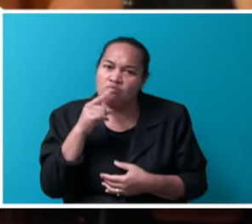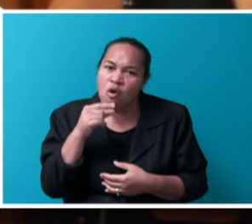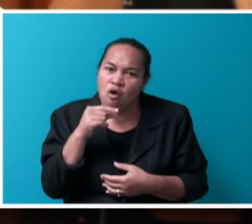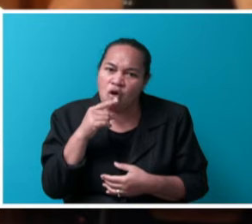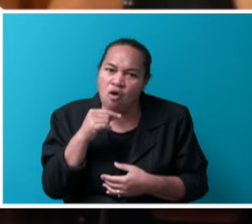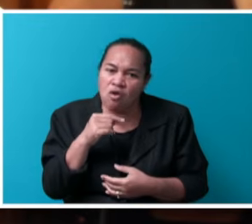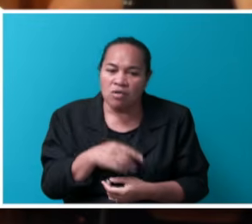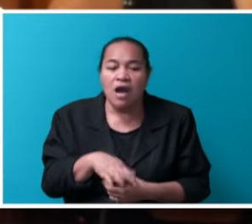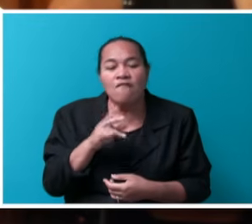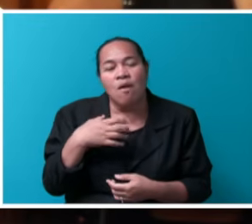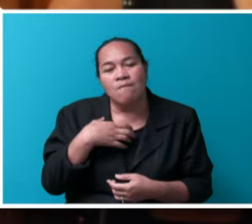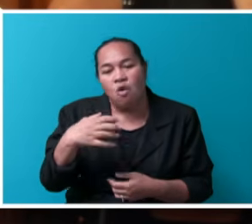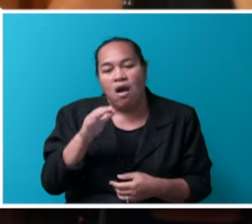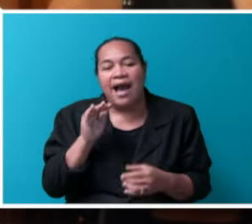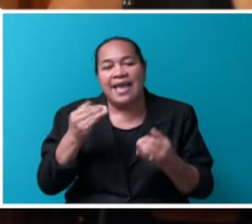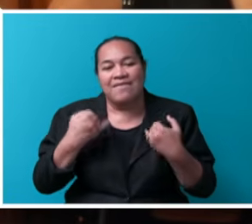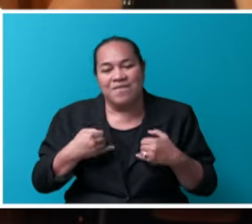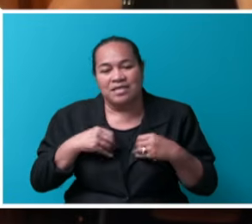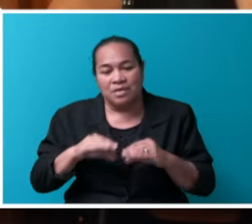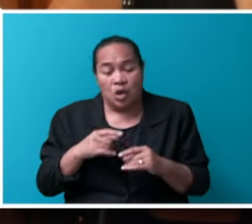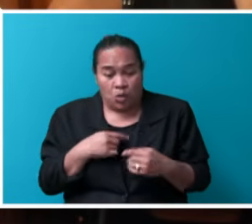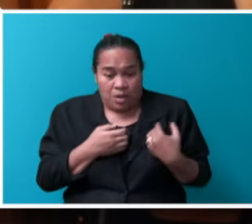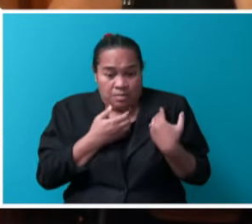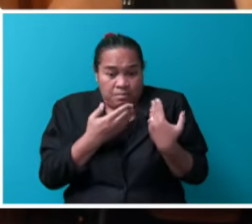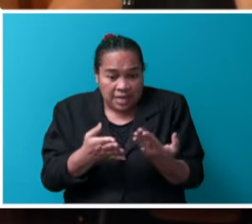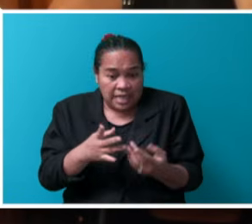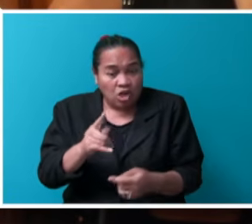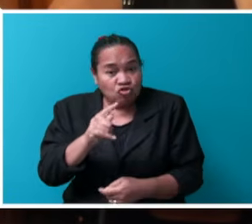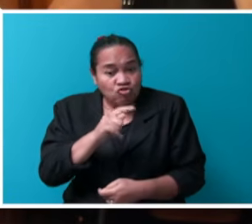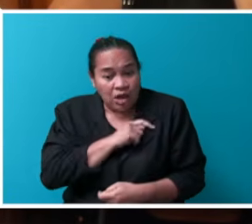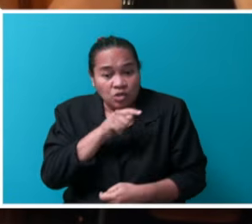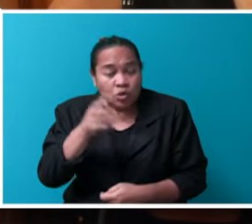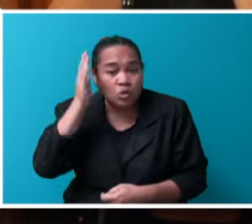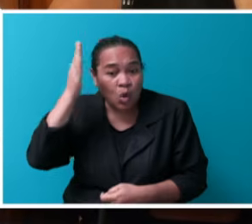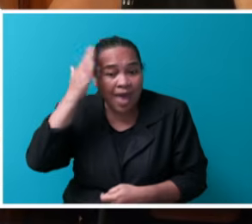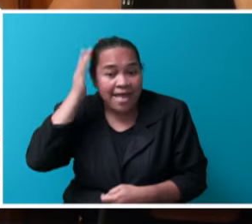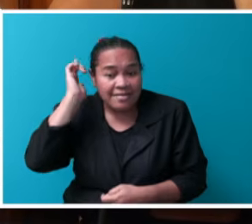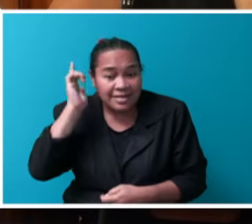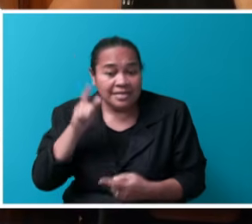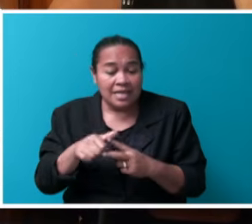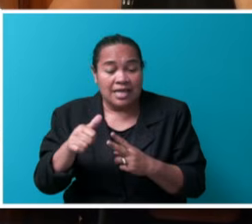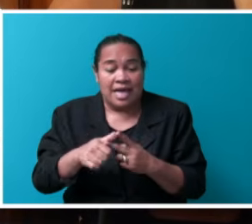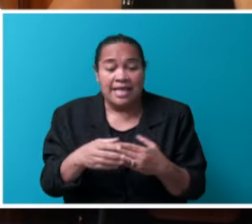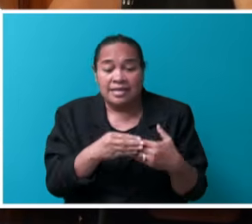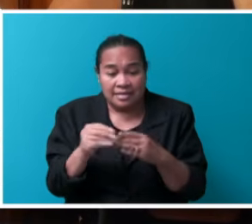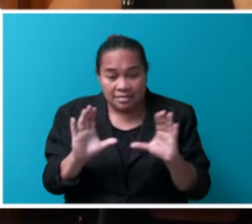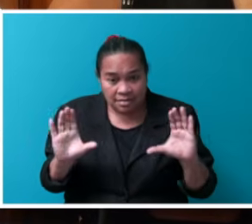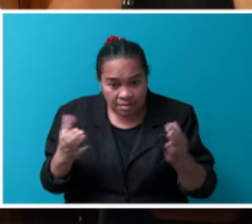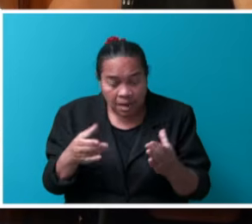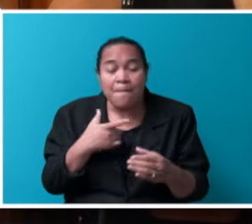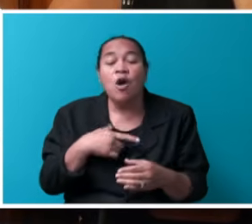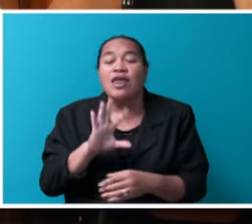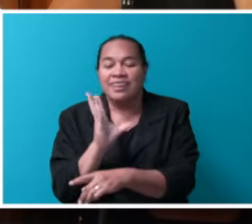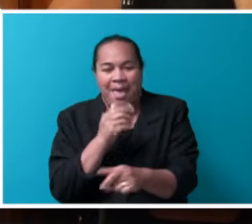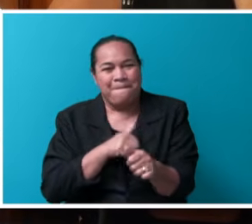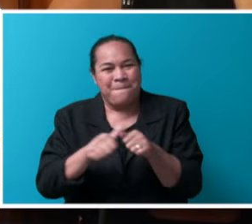major investments. We are placing the trust in our school heads and leaders of our school management committees because they are the best